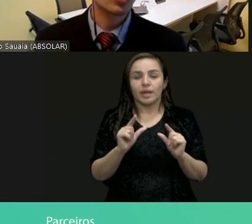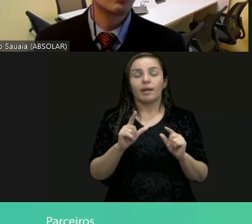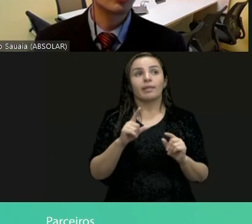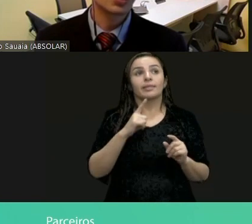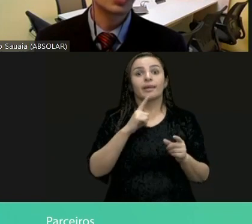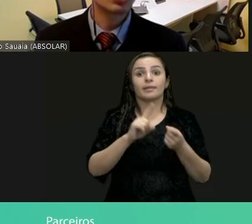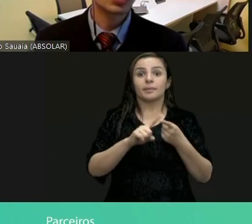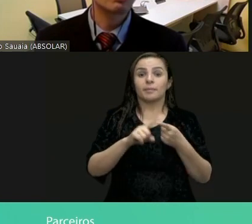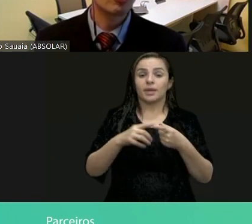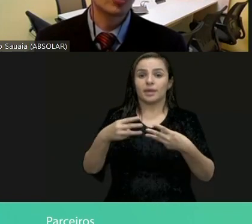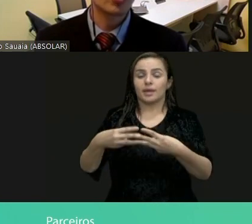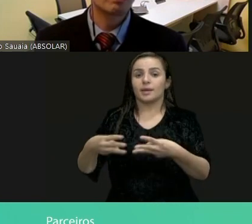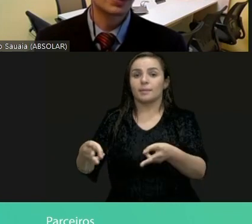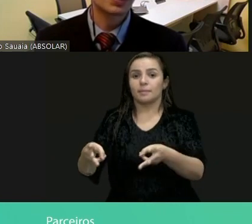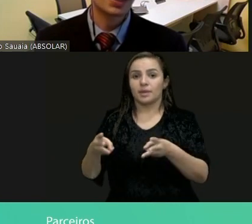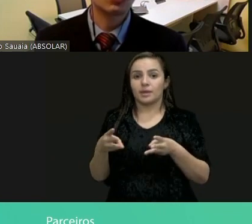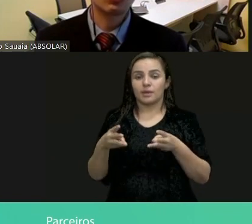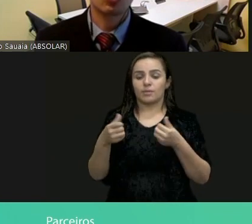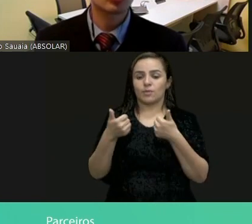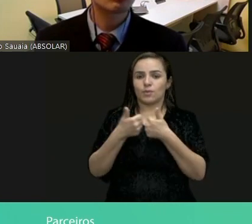some others